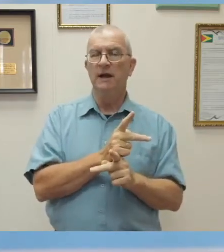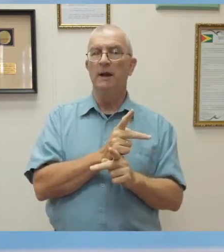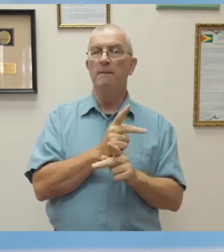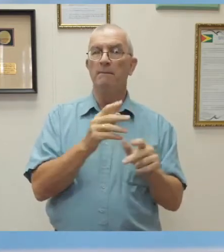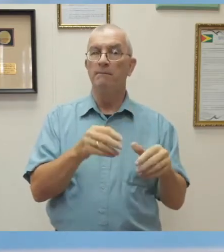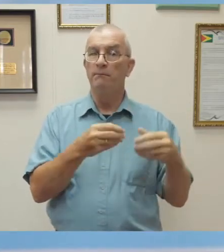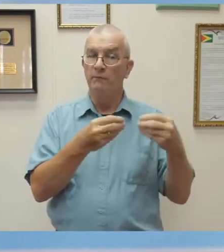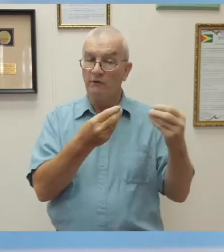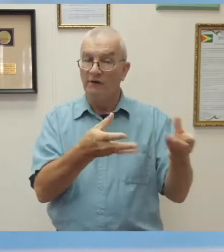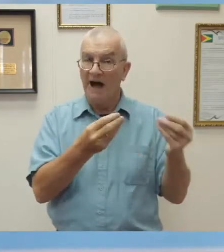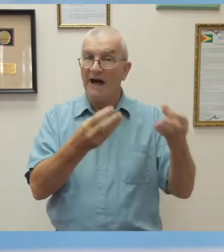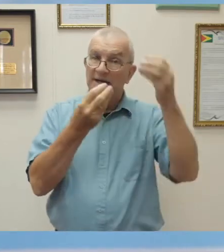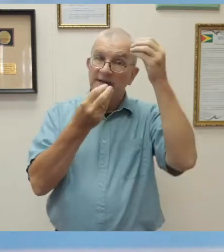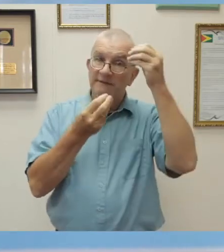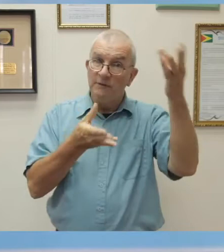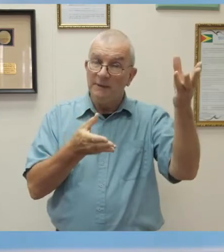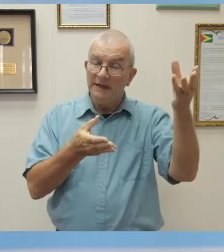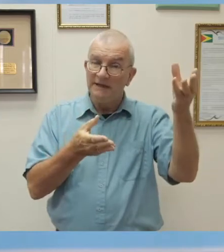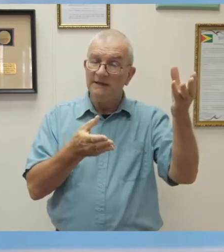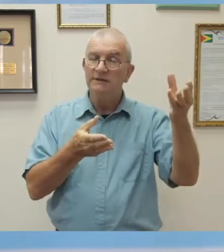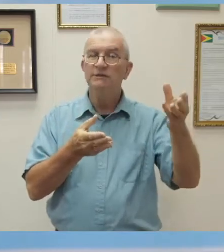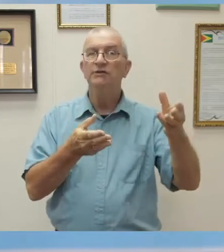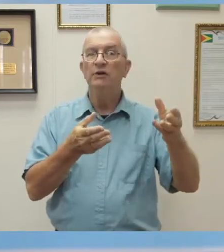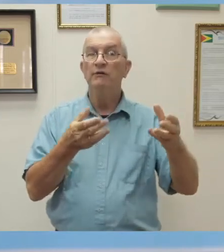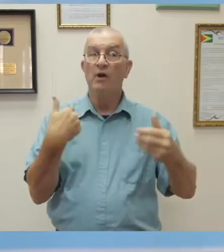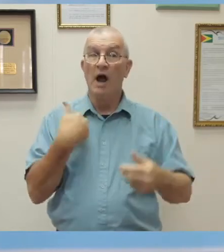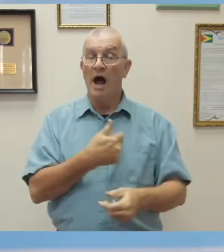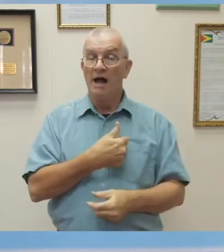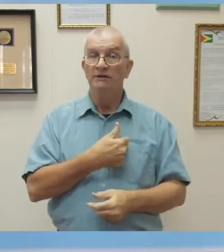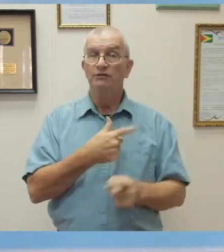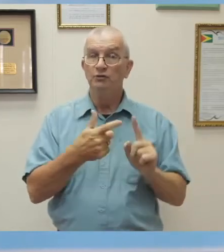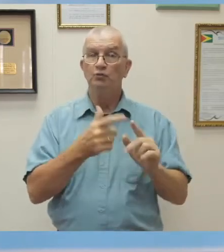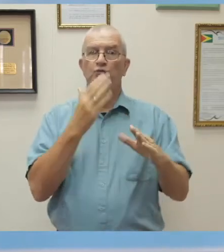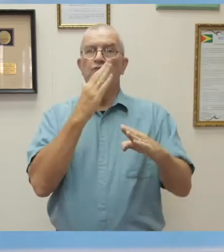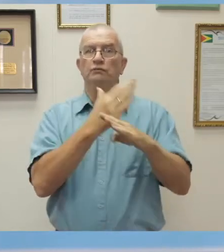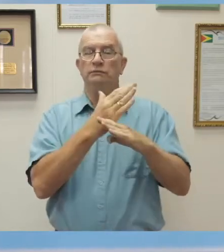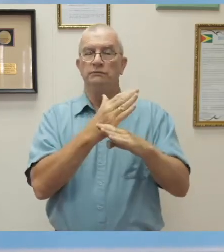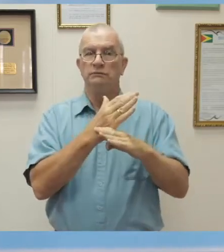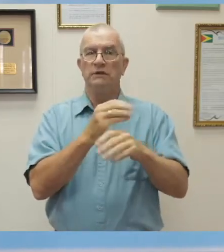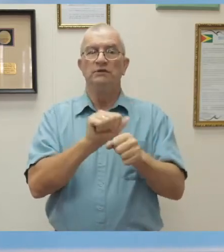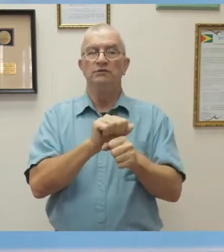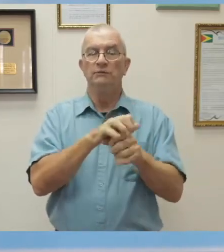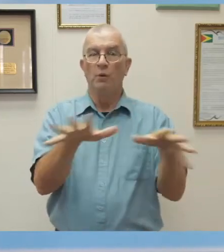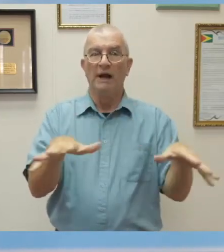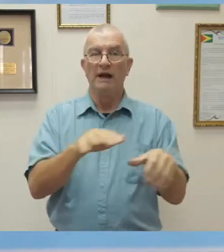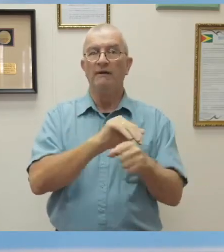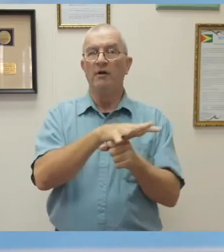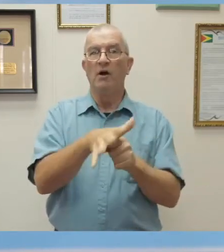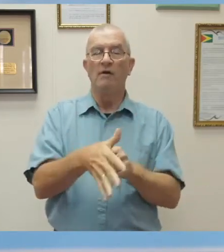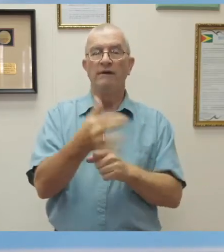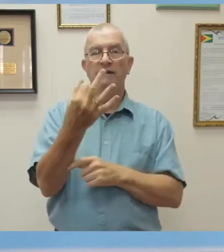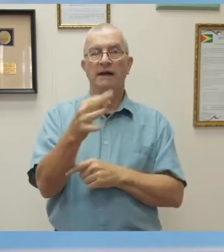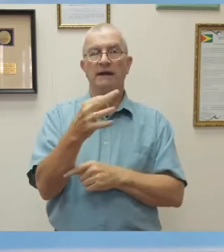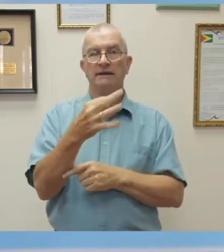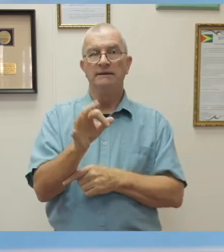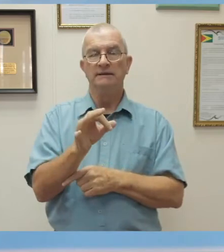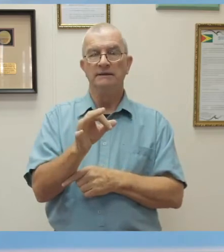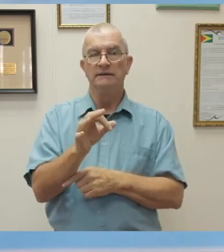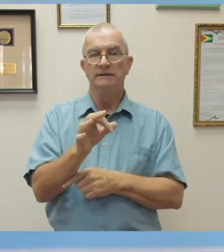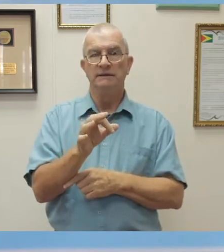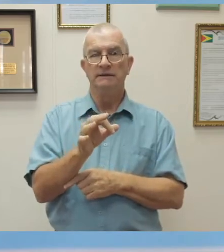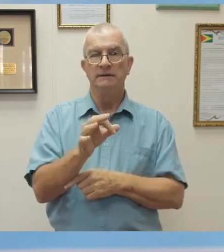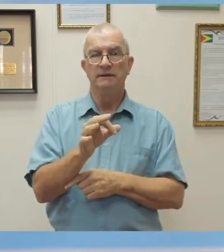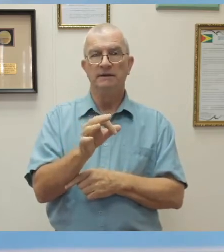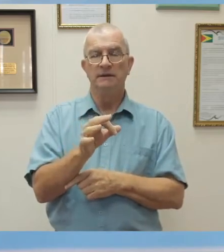the necessary information for us to be able to contain the spread of this disease in your